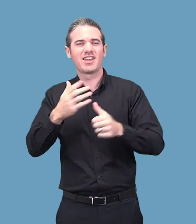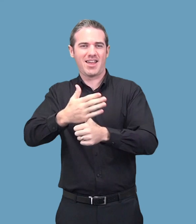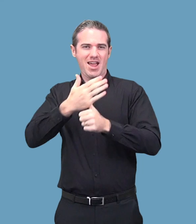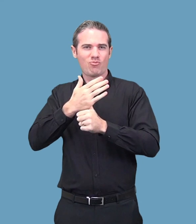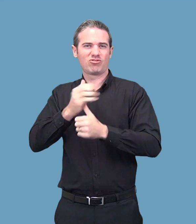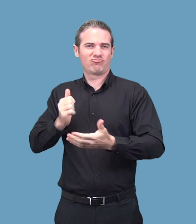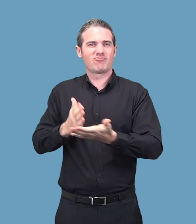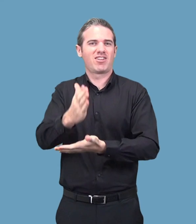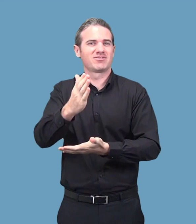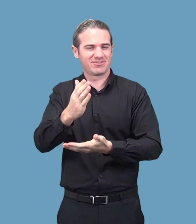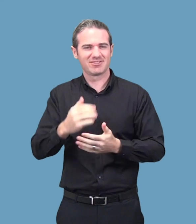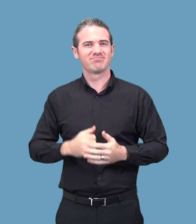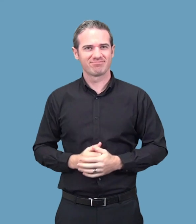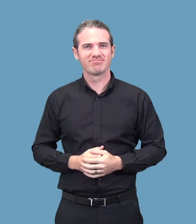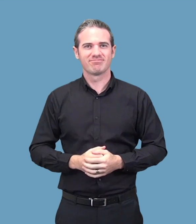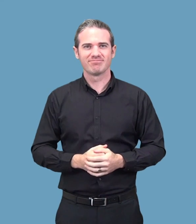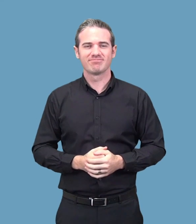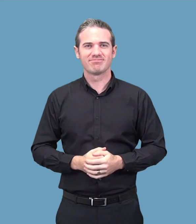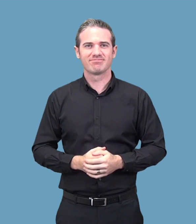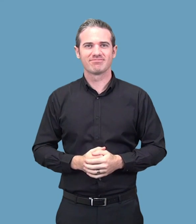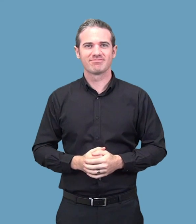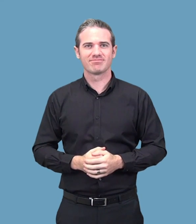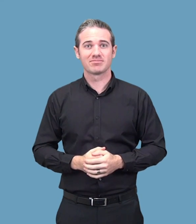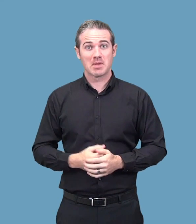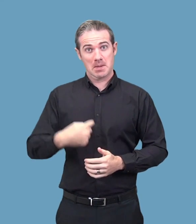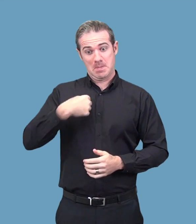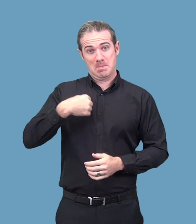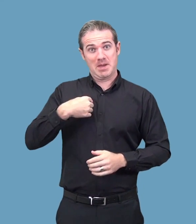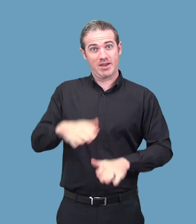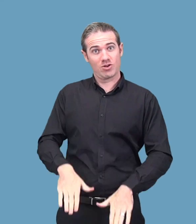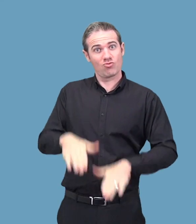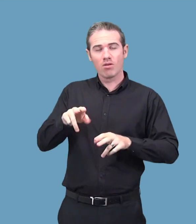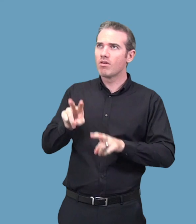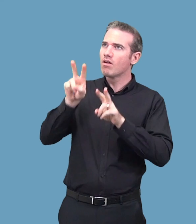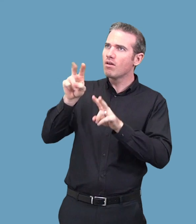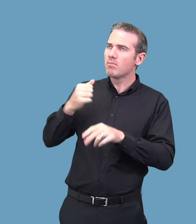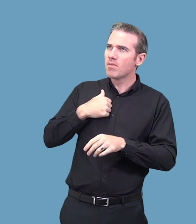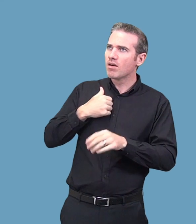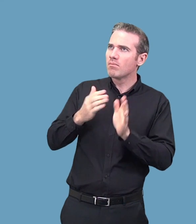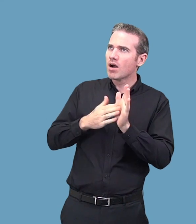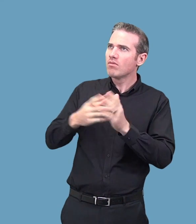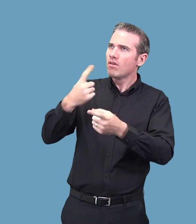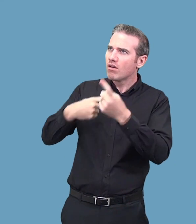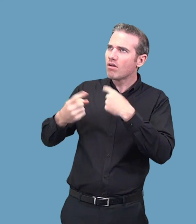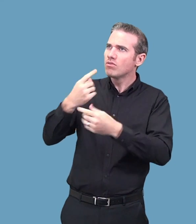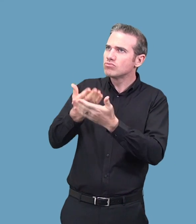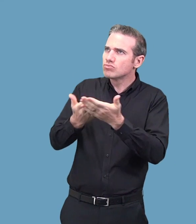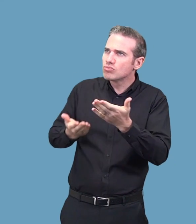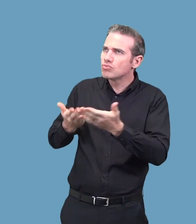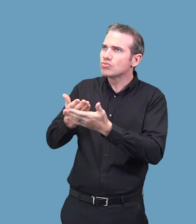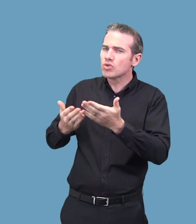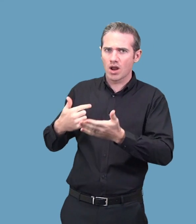to her stories, and I've kind of taken a lot of her stories and I produce that through the work now, and it's just